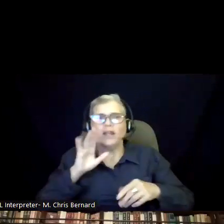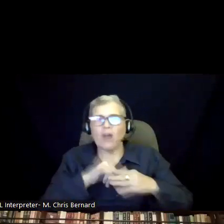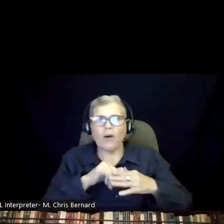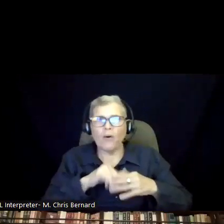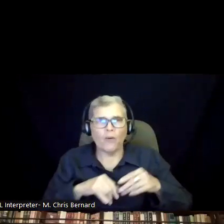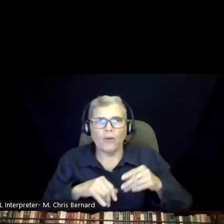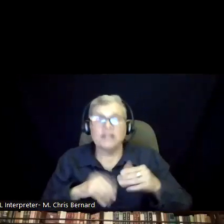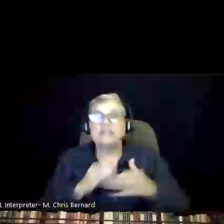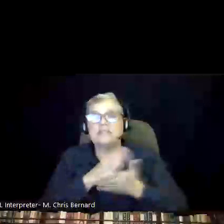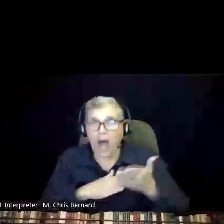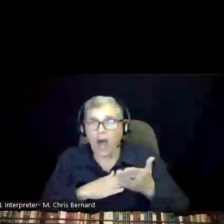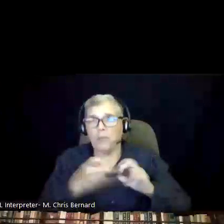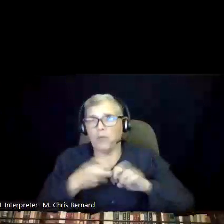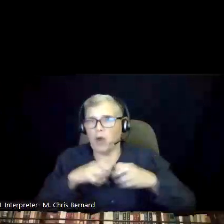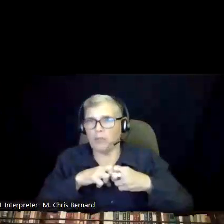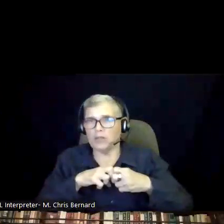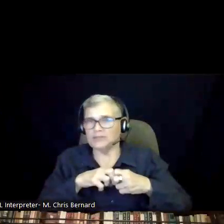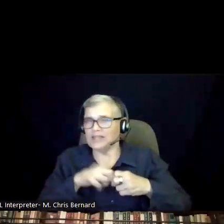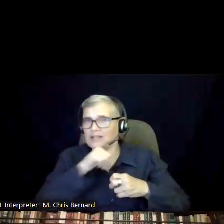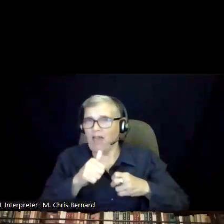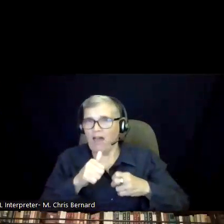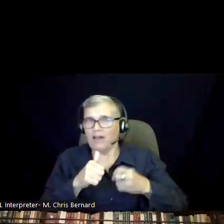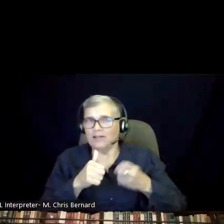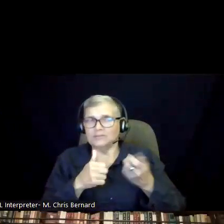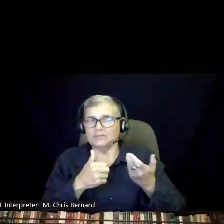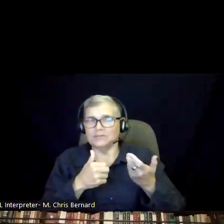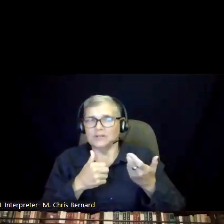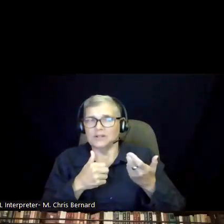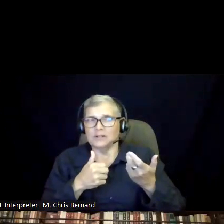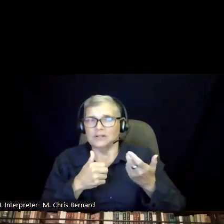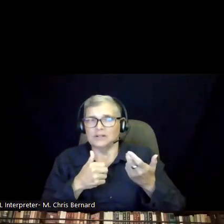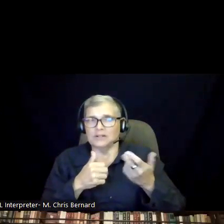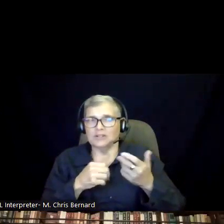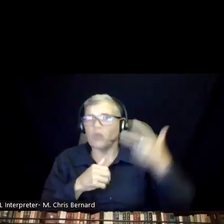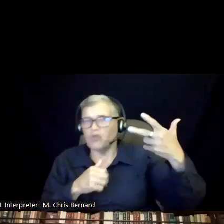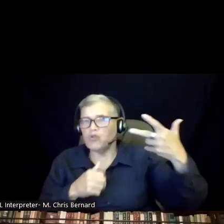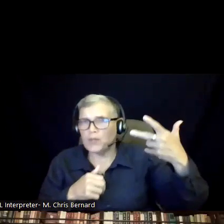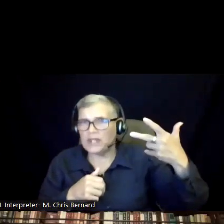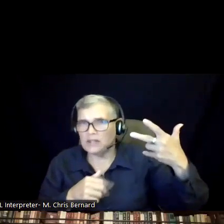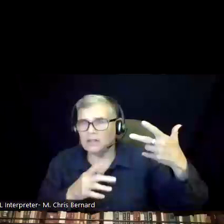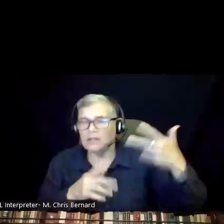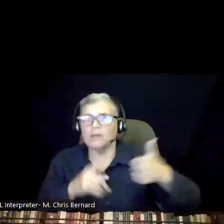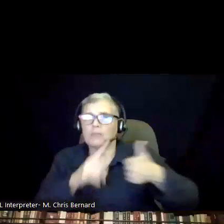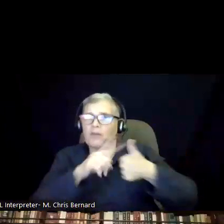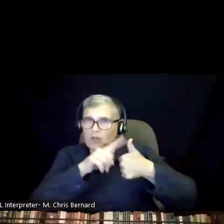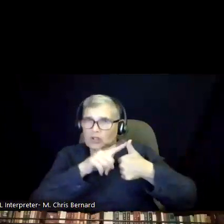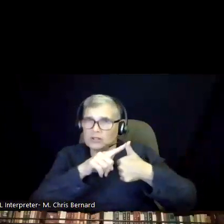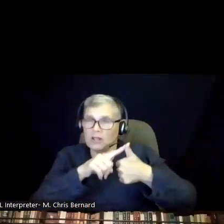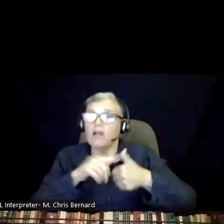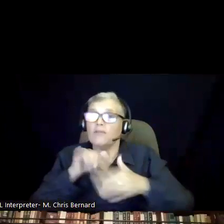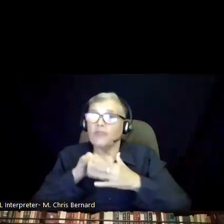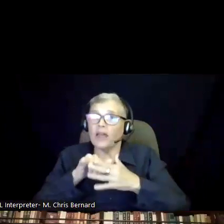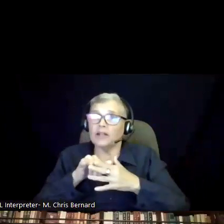3 of them, and then we'll open it up to a discussion. So the first inconsistency that we see is that markets